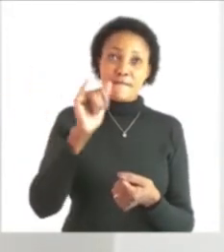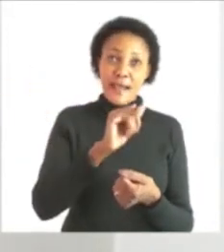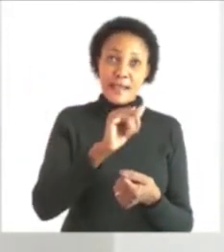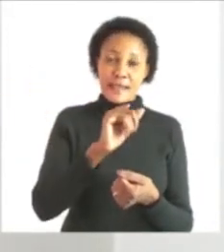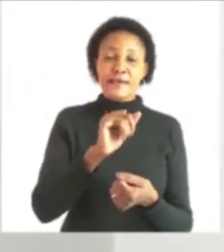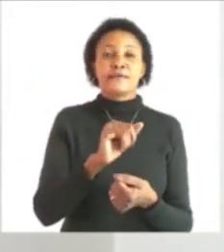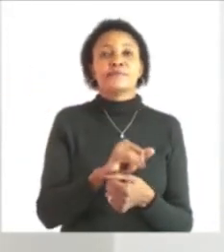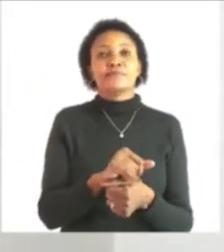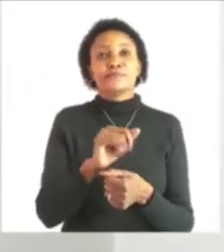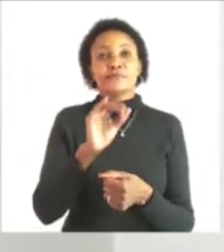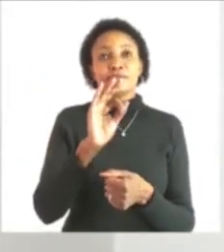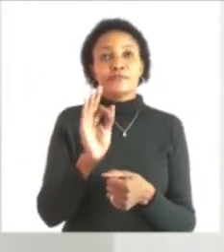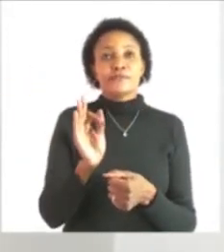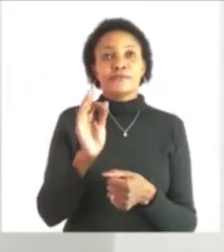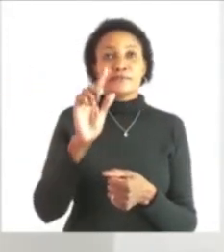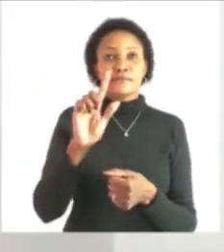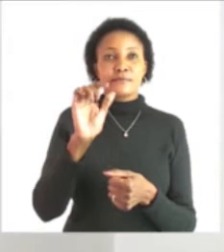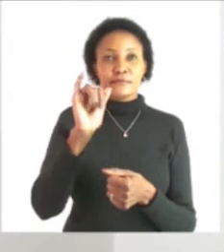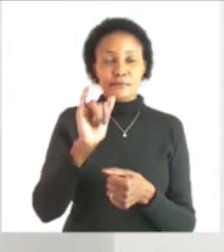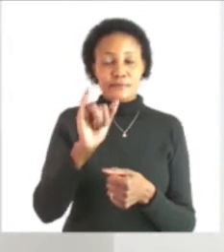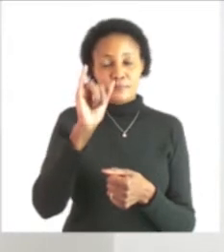And singing.